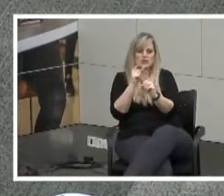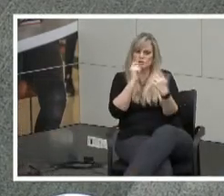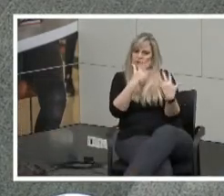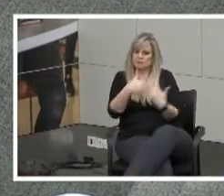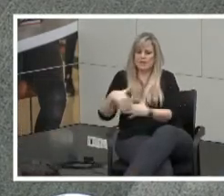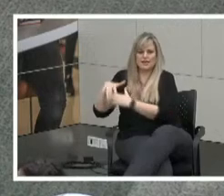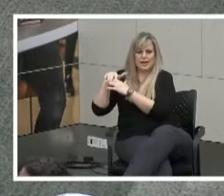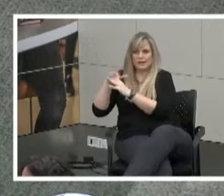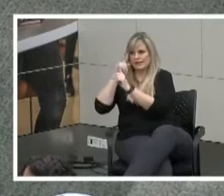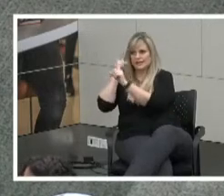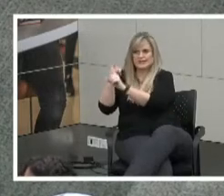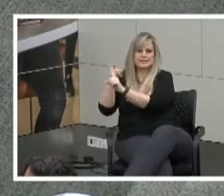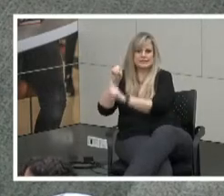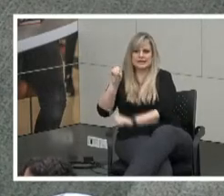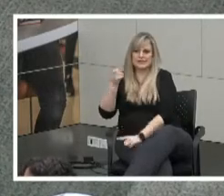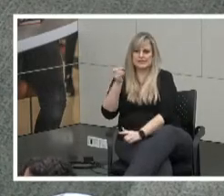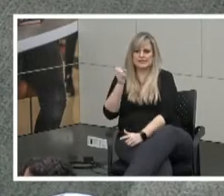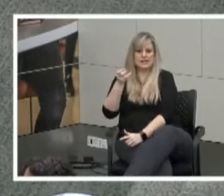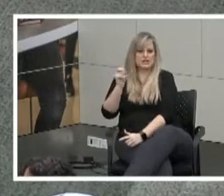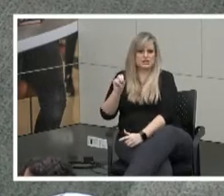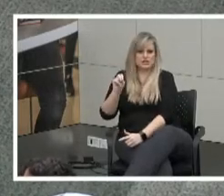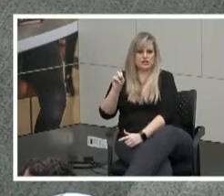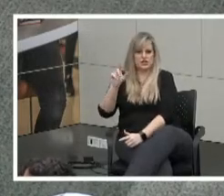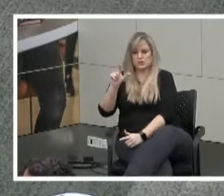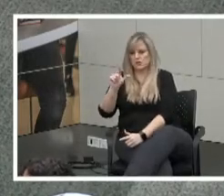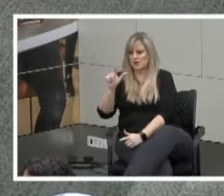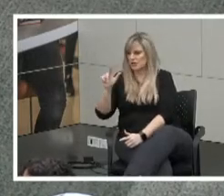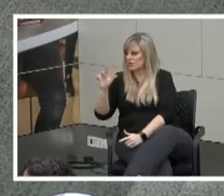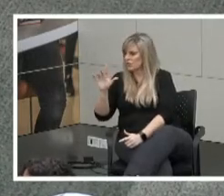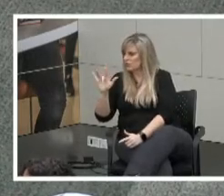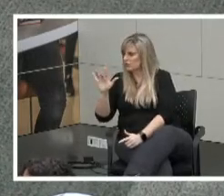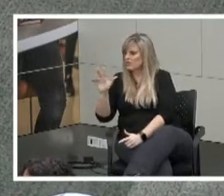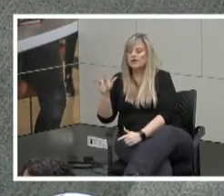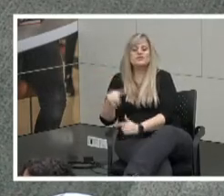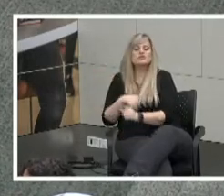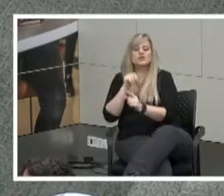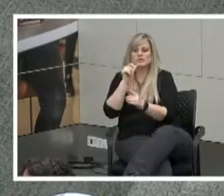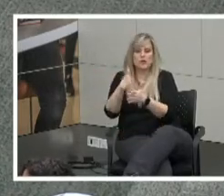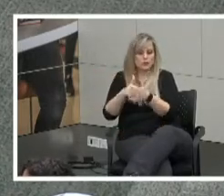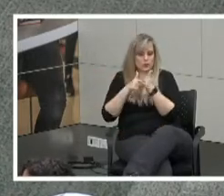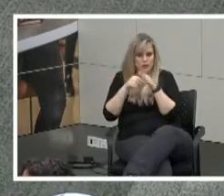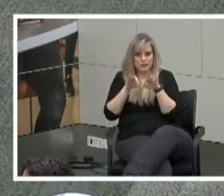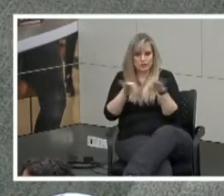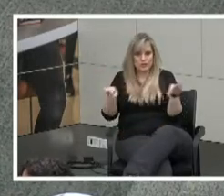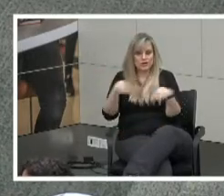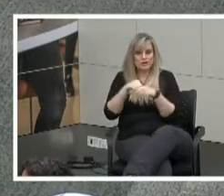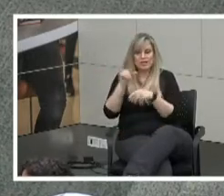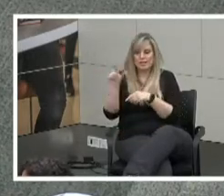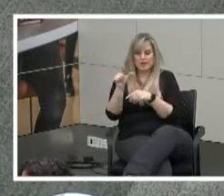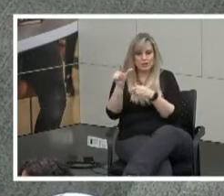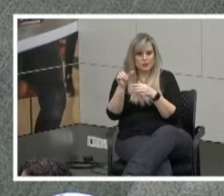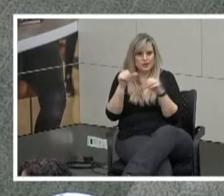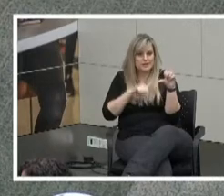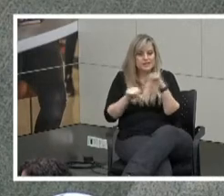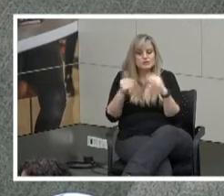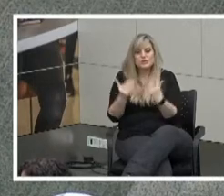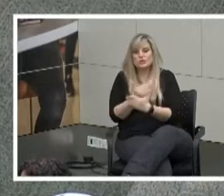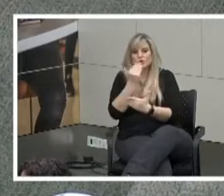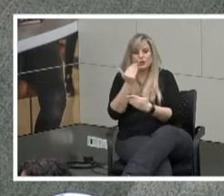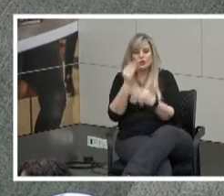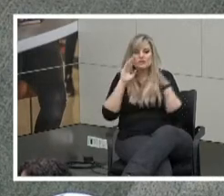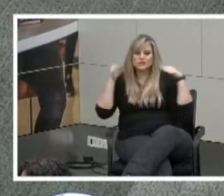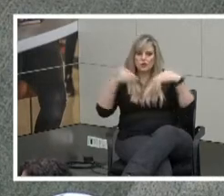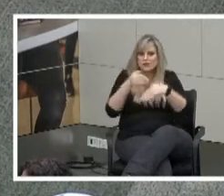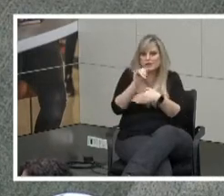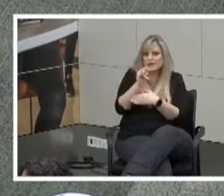2035 the job listings for the new roles do not require a degree and Library science the new Duties are focused on inventory